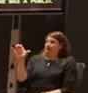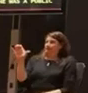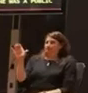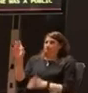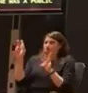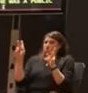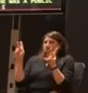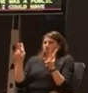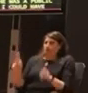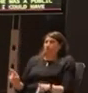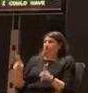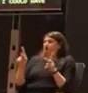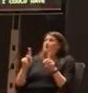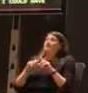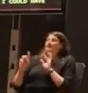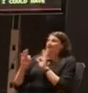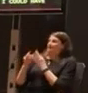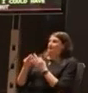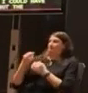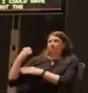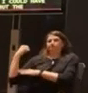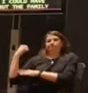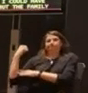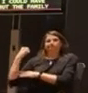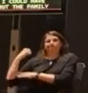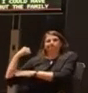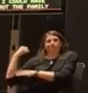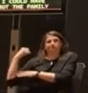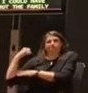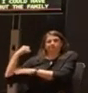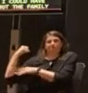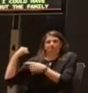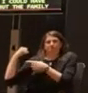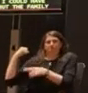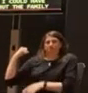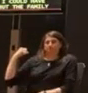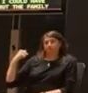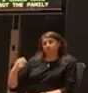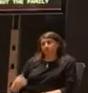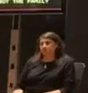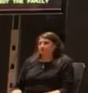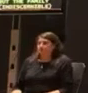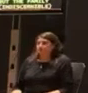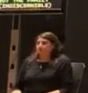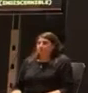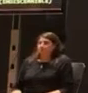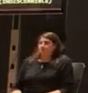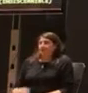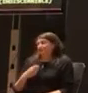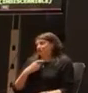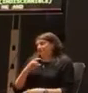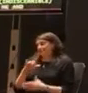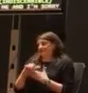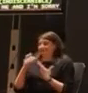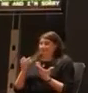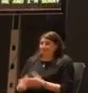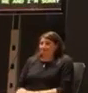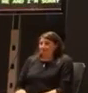But the family is still pretty angry with me, and I'm sorry about it.